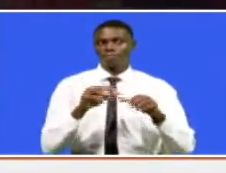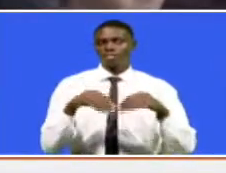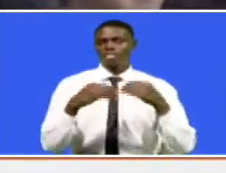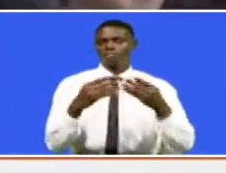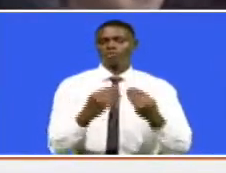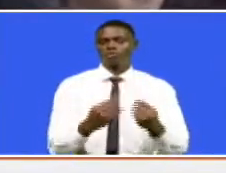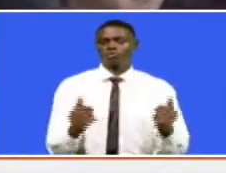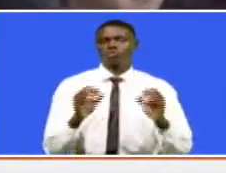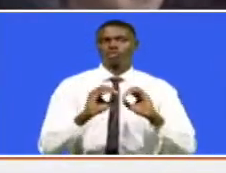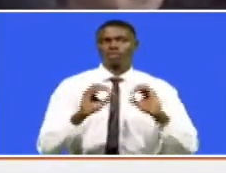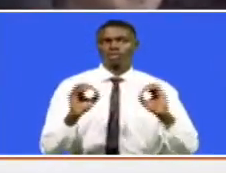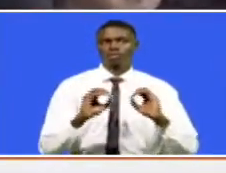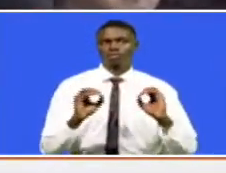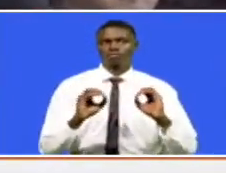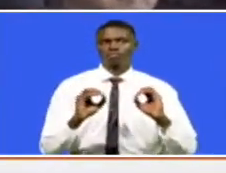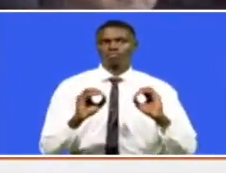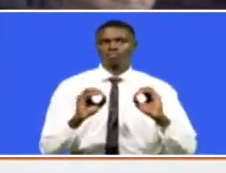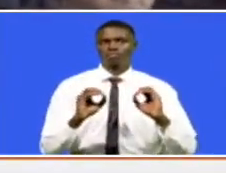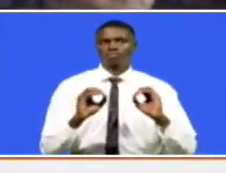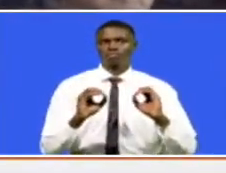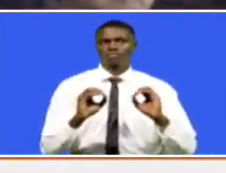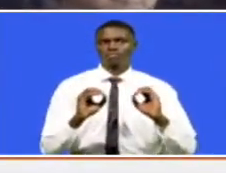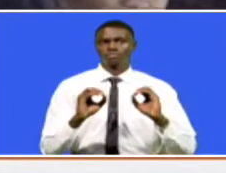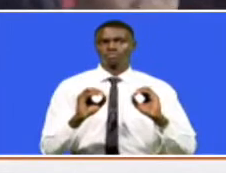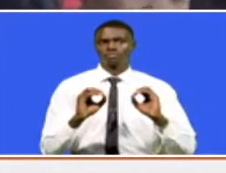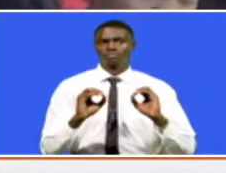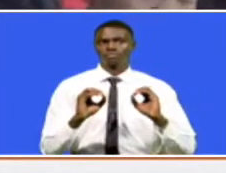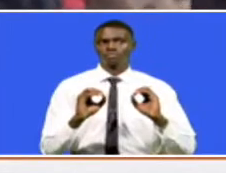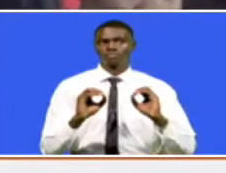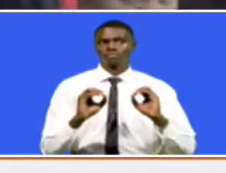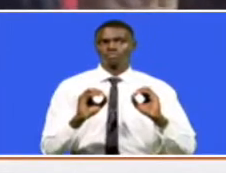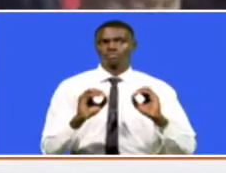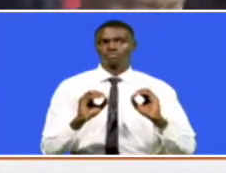education. You can't keep the country in abeyance